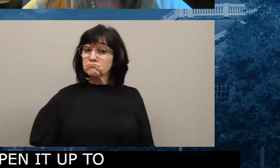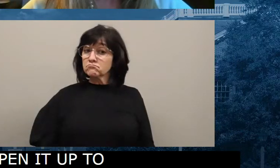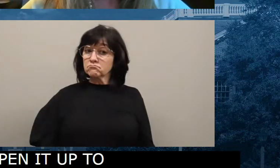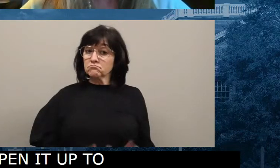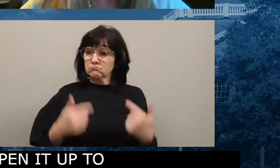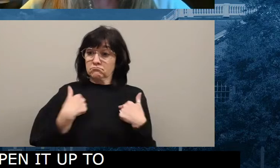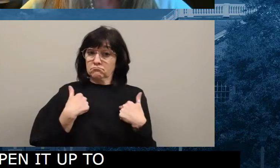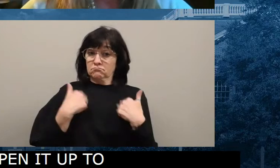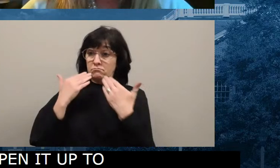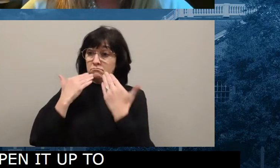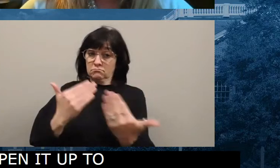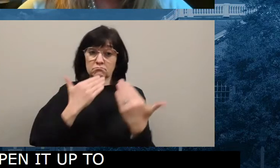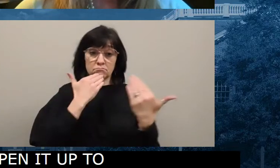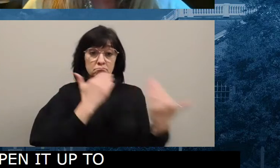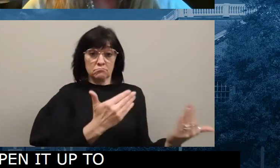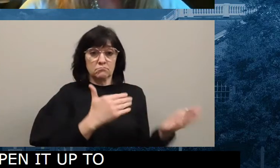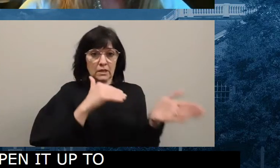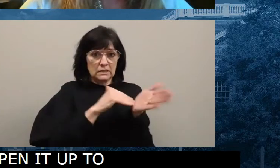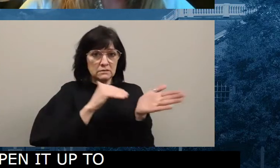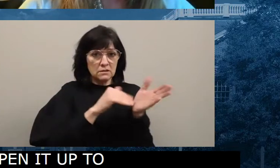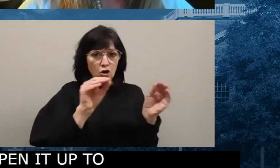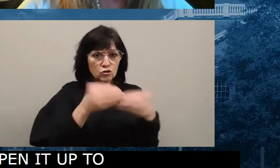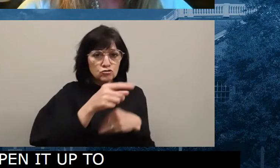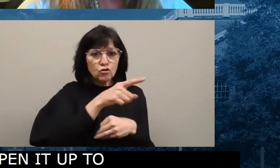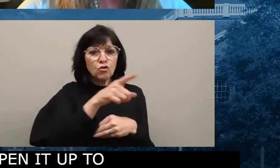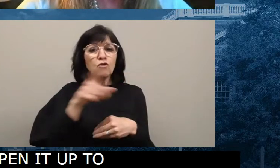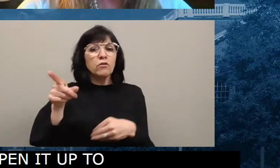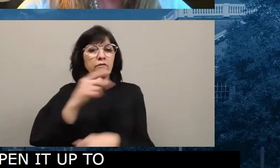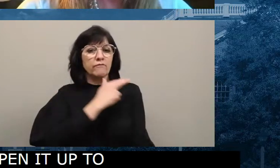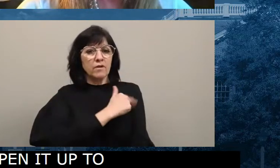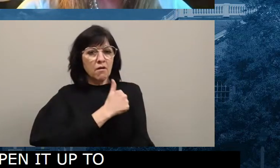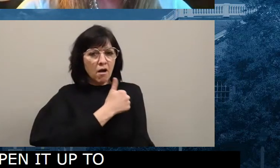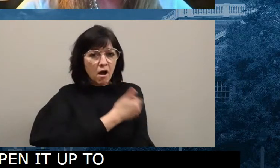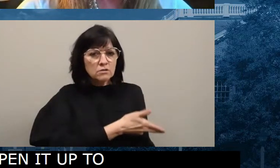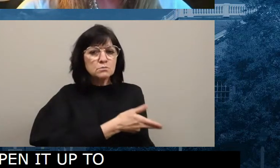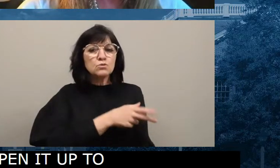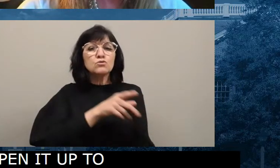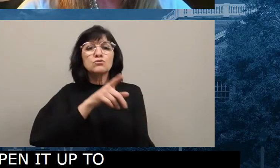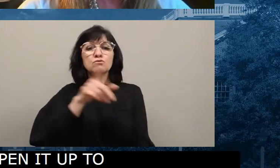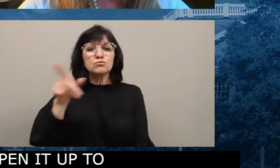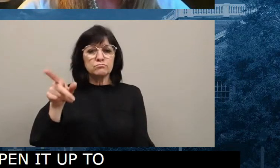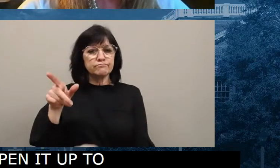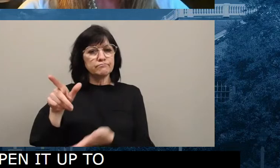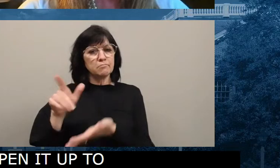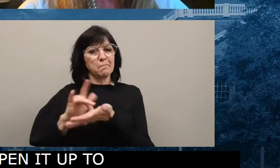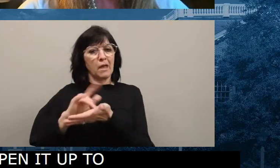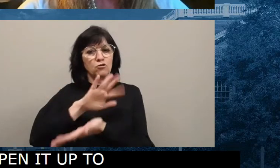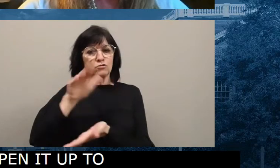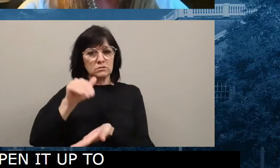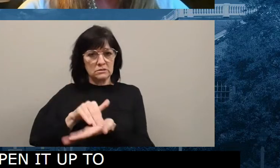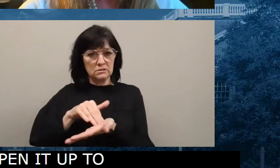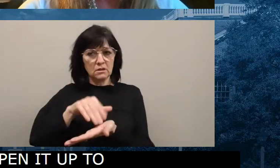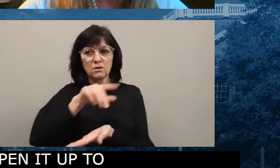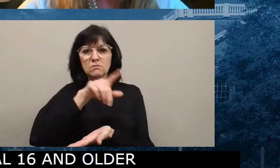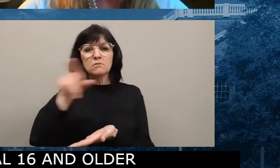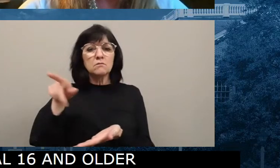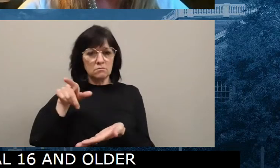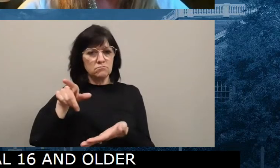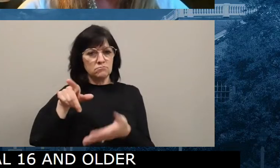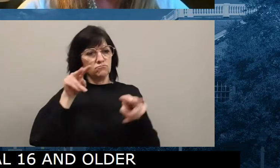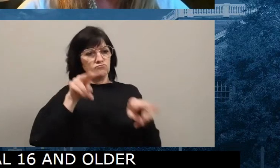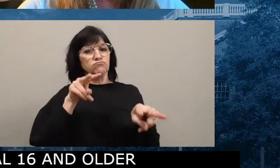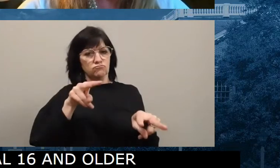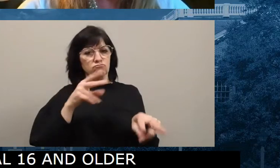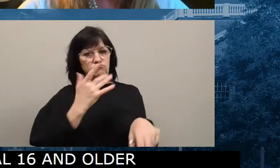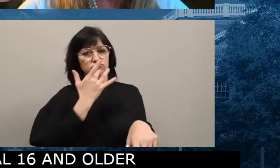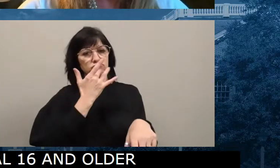frankly, the physician offices, healthcare providers, our hospital partners for focusing on those with pre-existing health conditions, because that